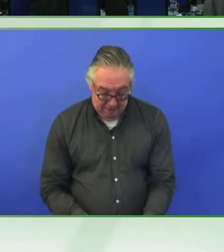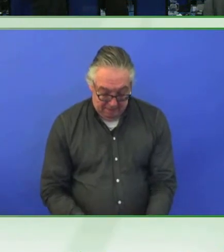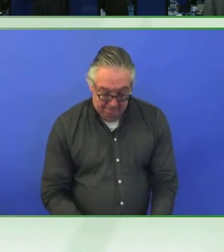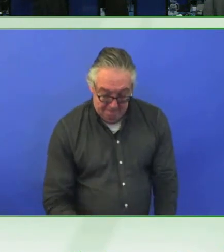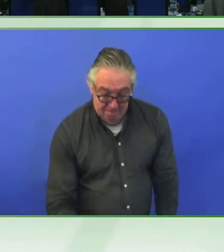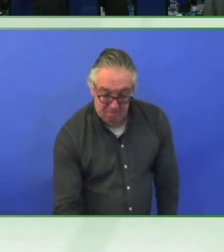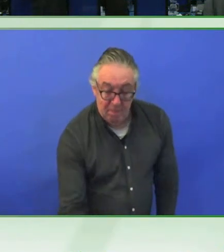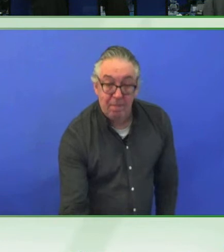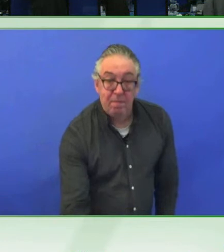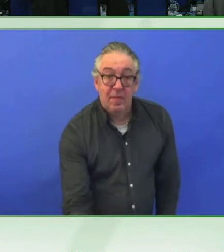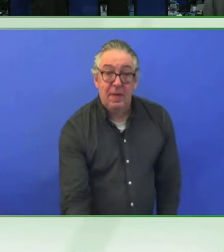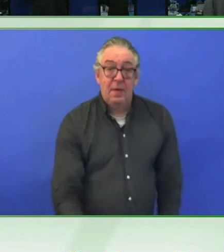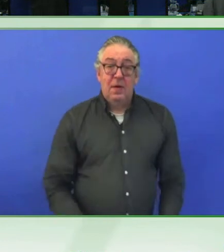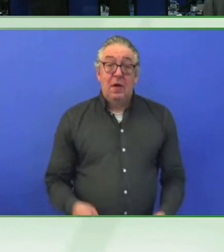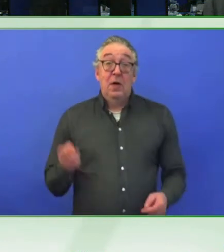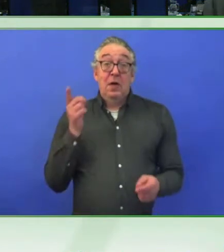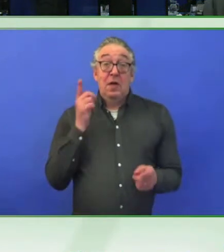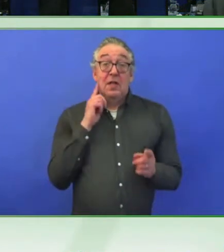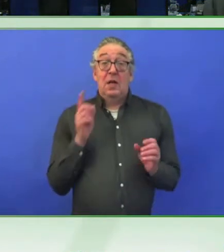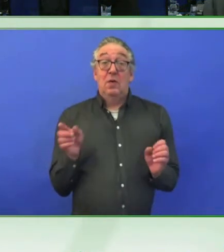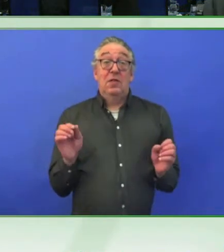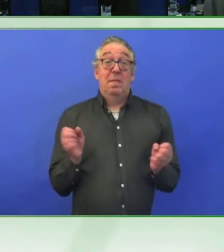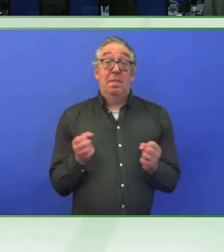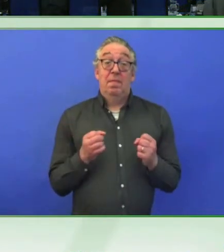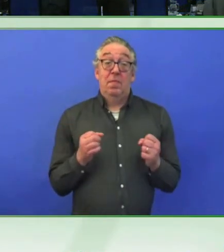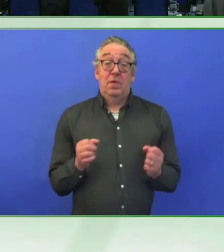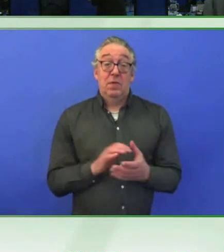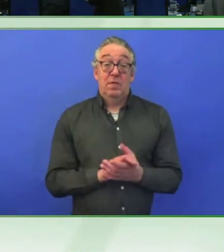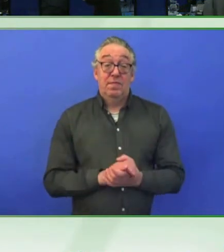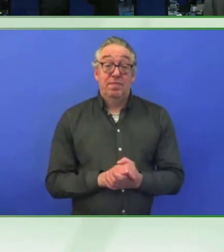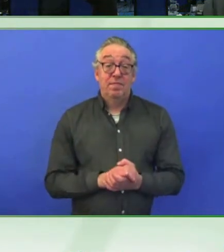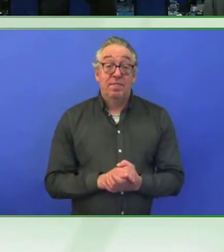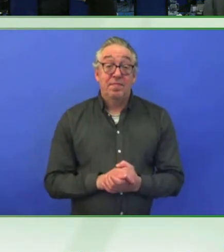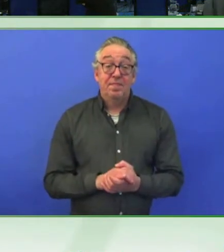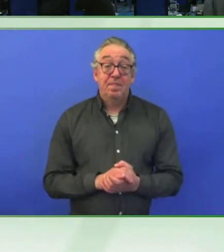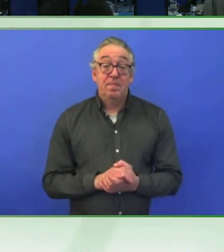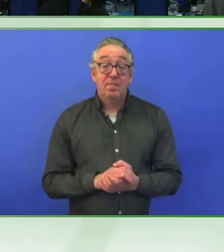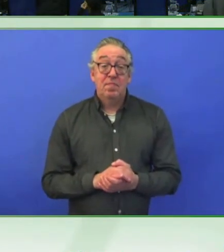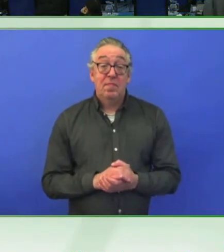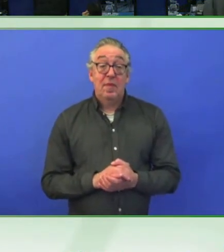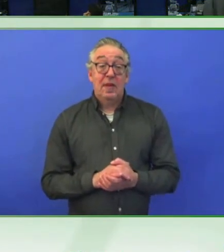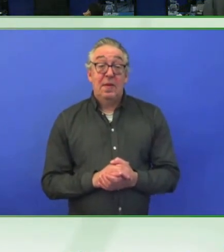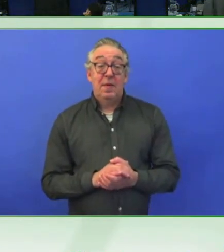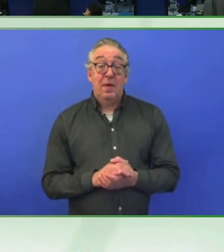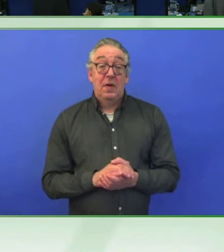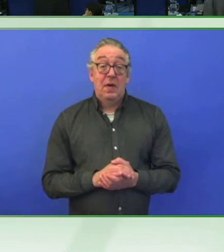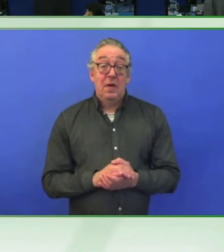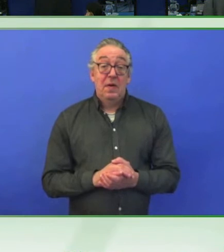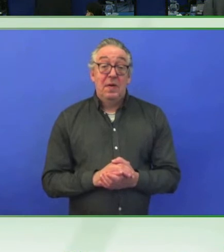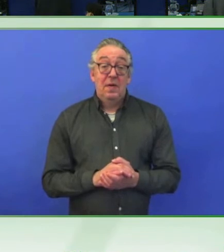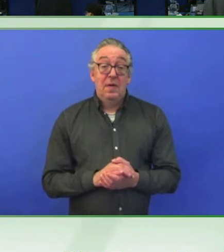where we have passed automation into the world with human